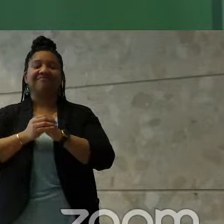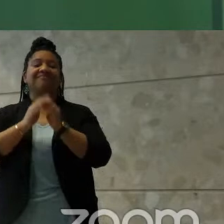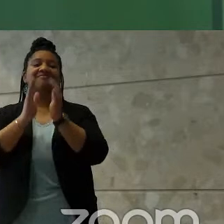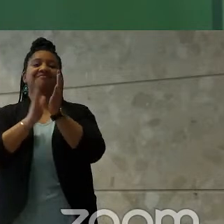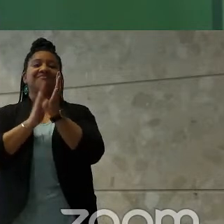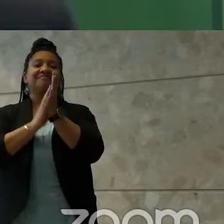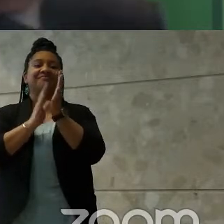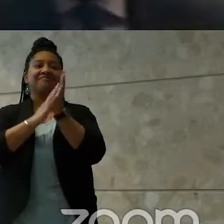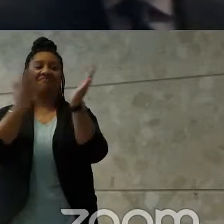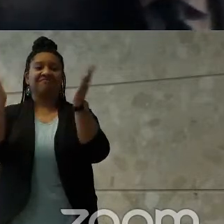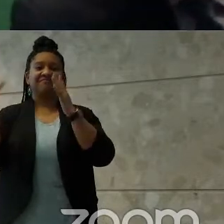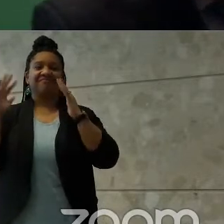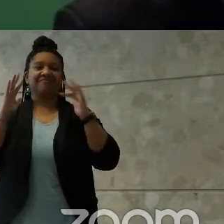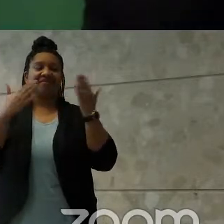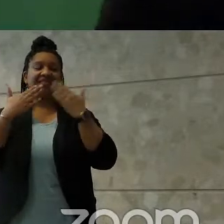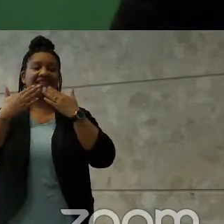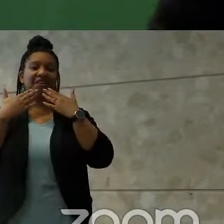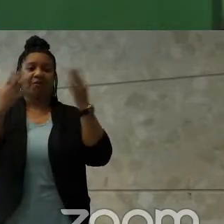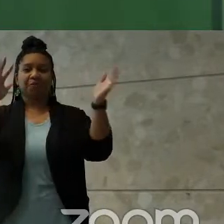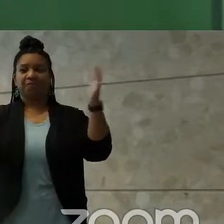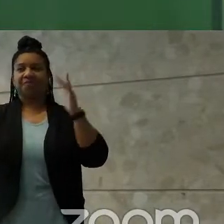Thanks, everybody.